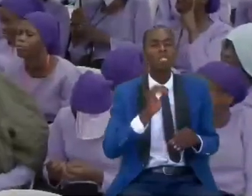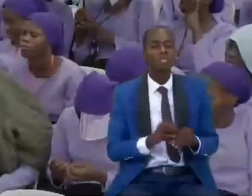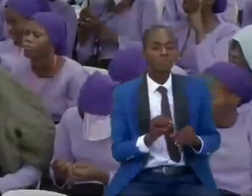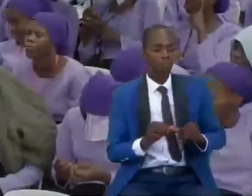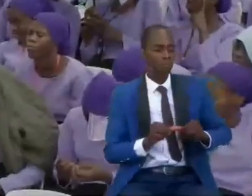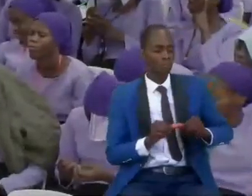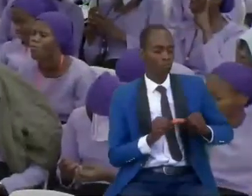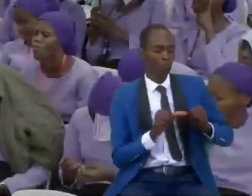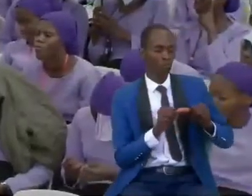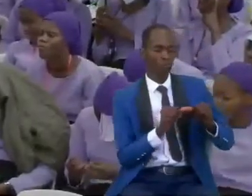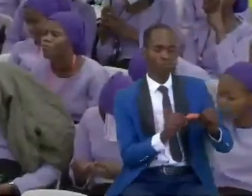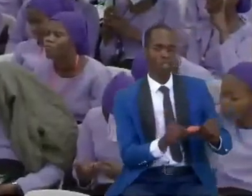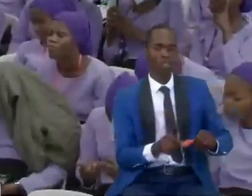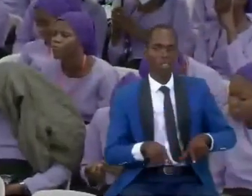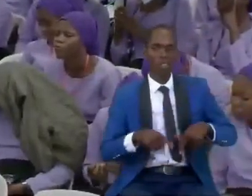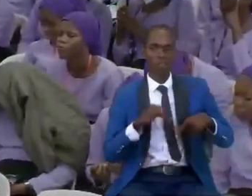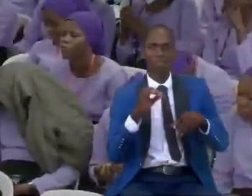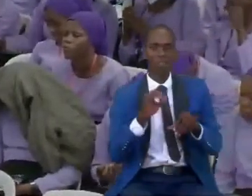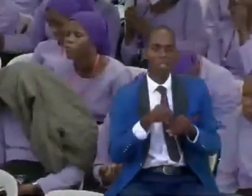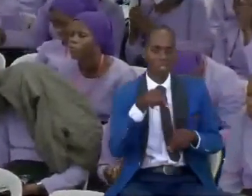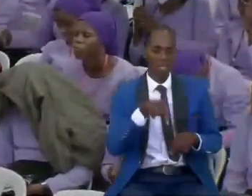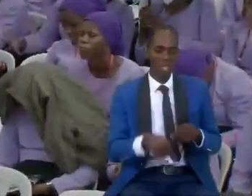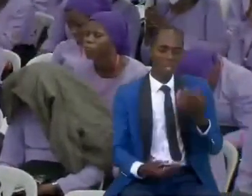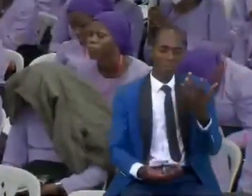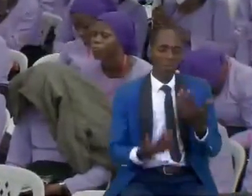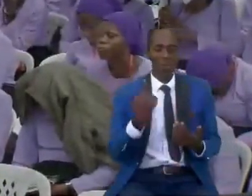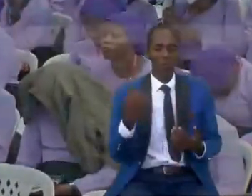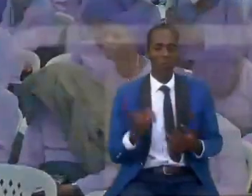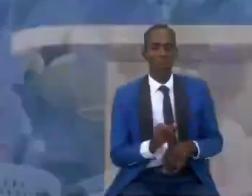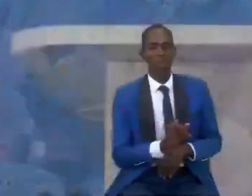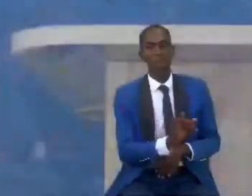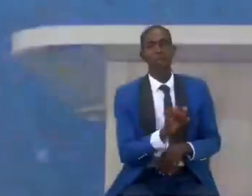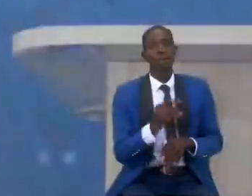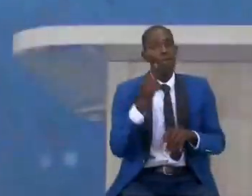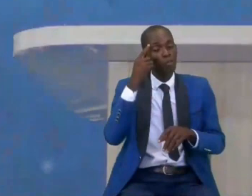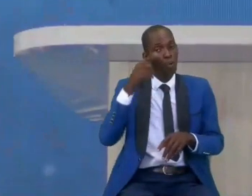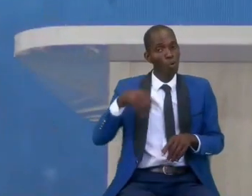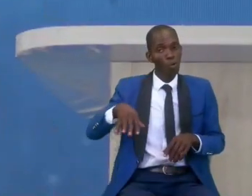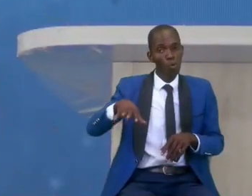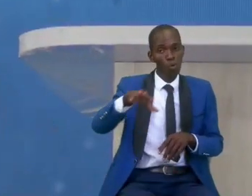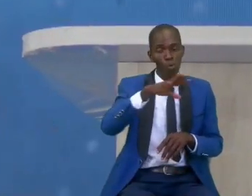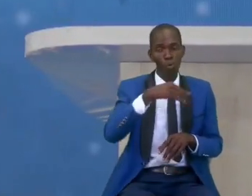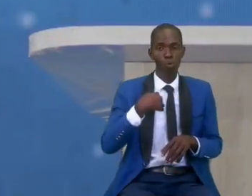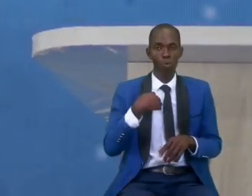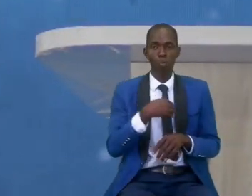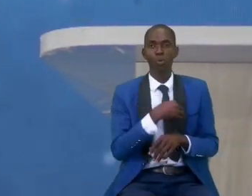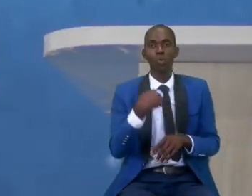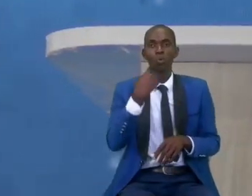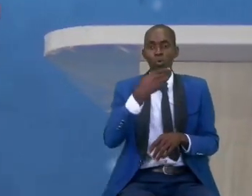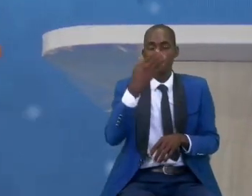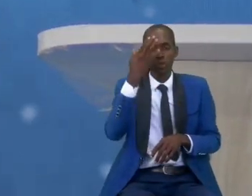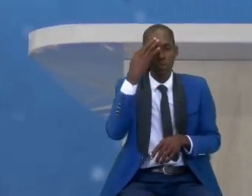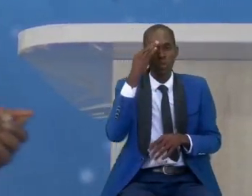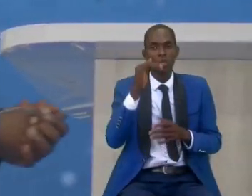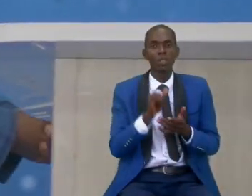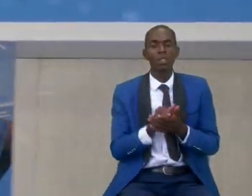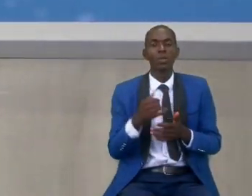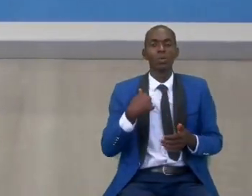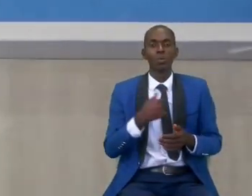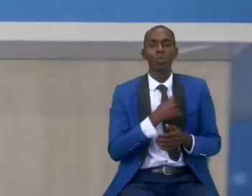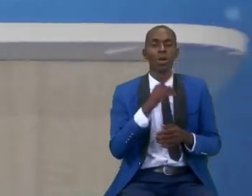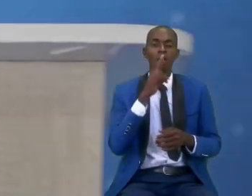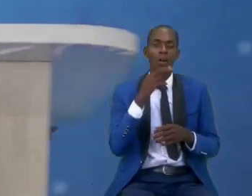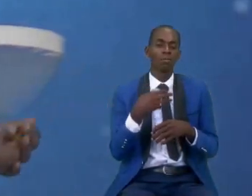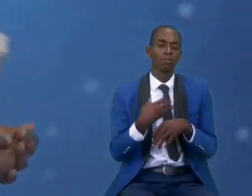But those of us who know that we are formed, we're made, and we are created